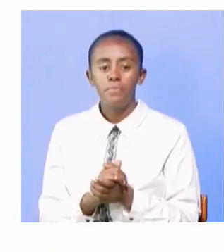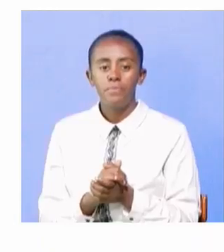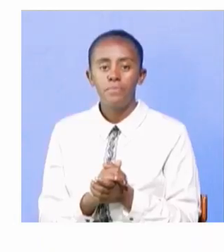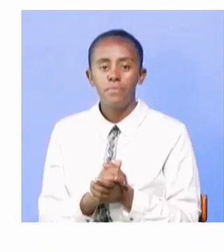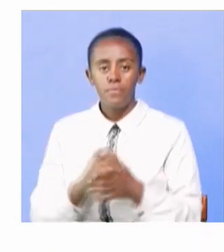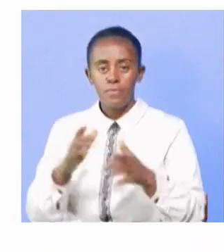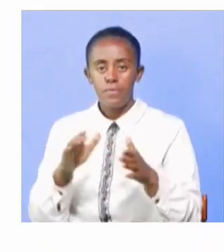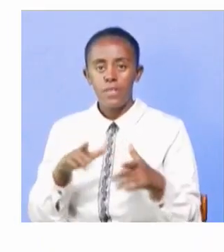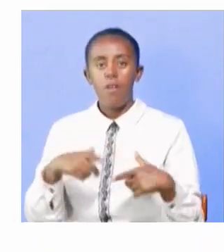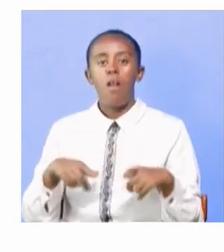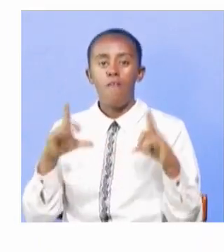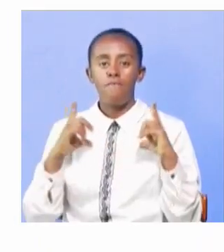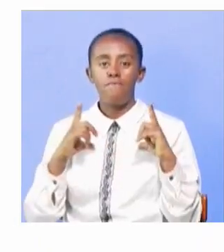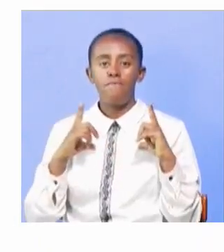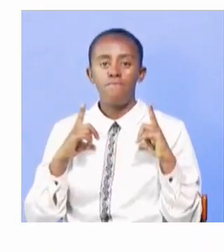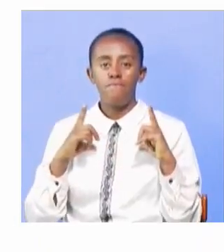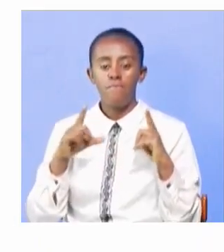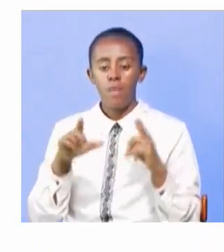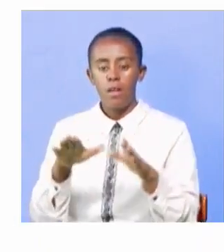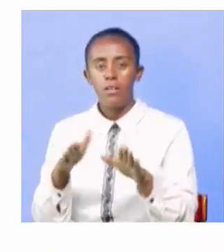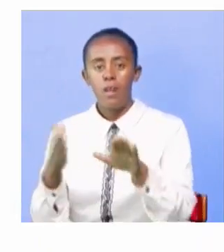alive, dead.